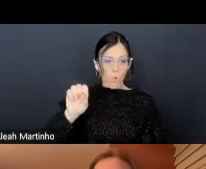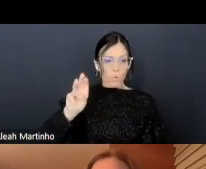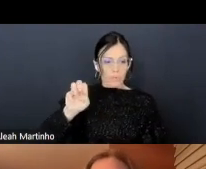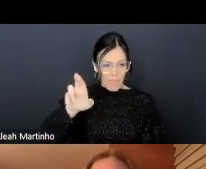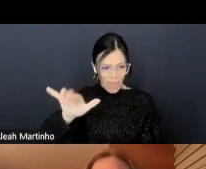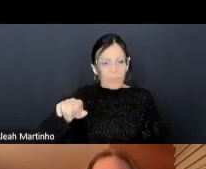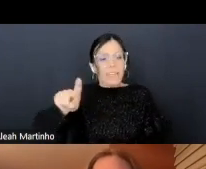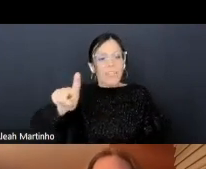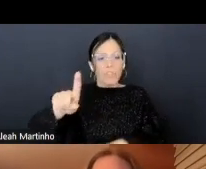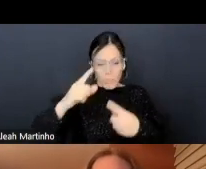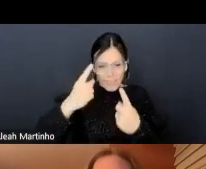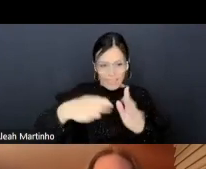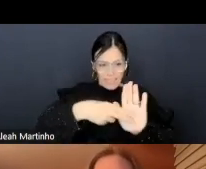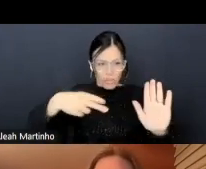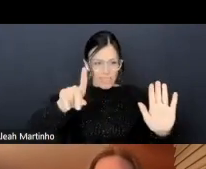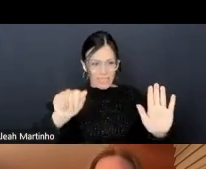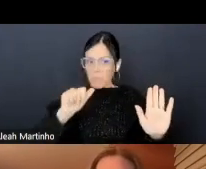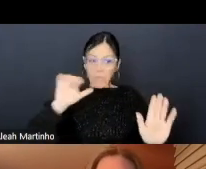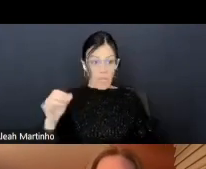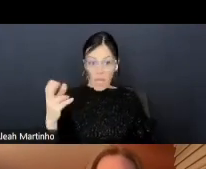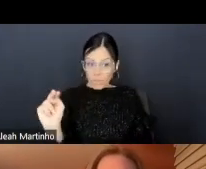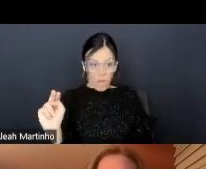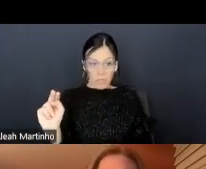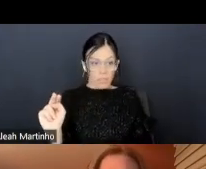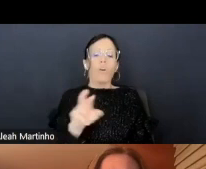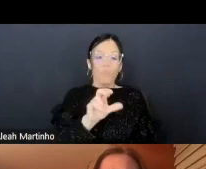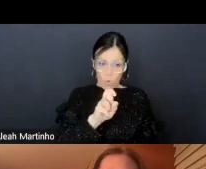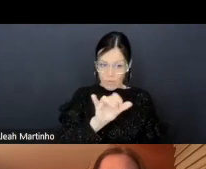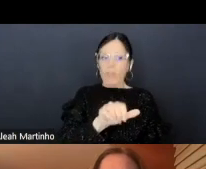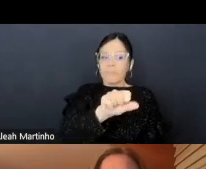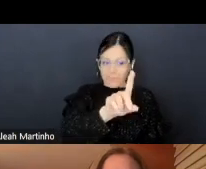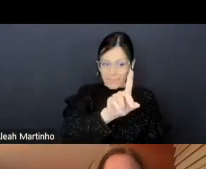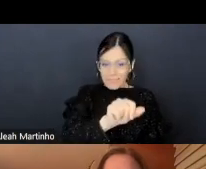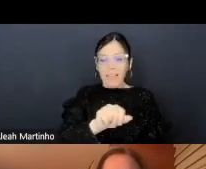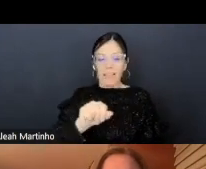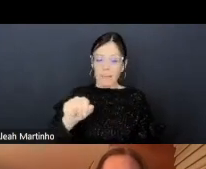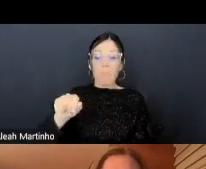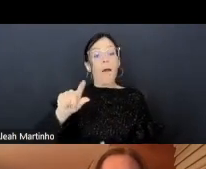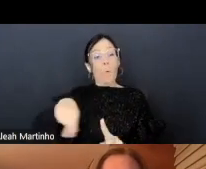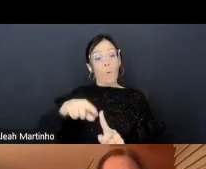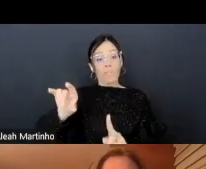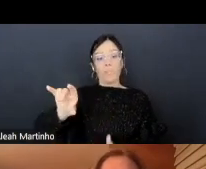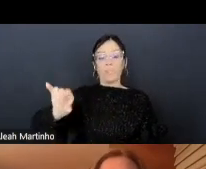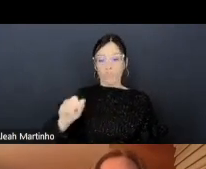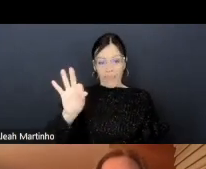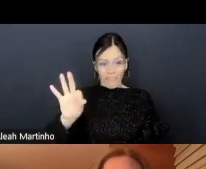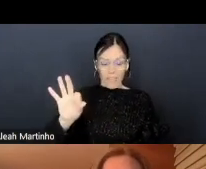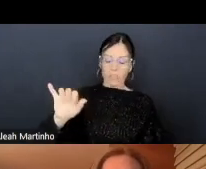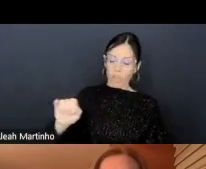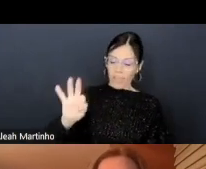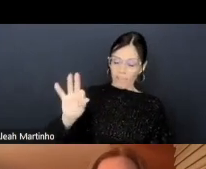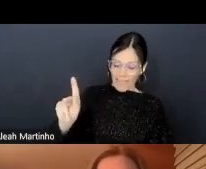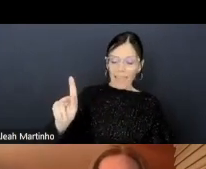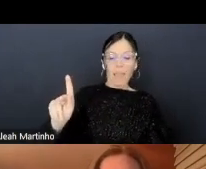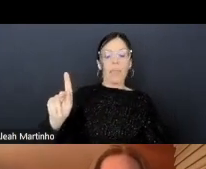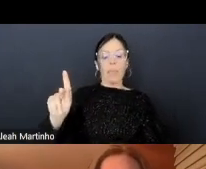disabled member of the family not john by the time that jfk was elected president rosemary had been